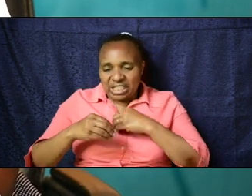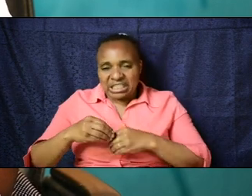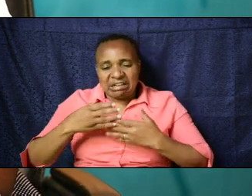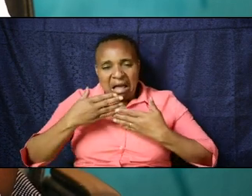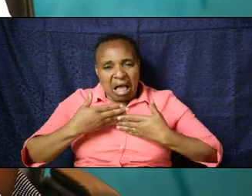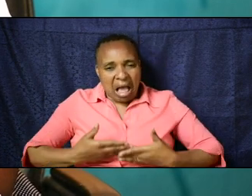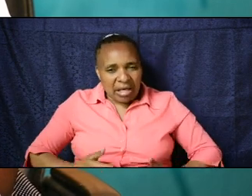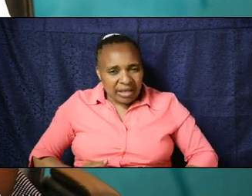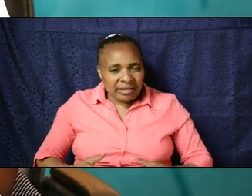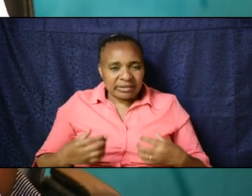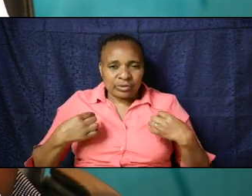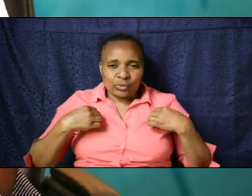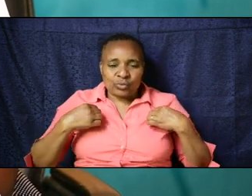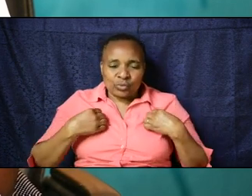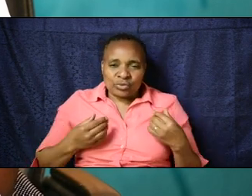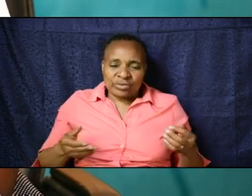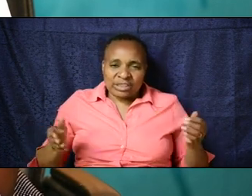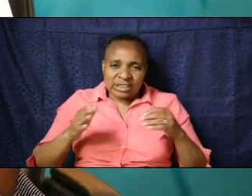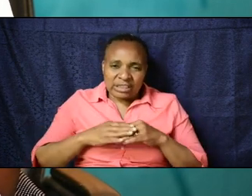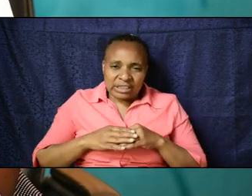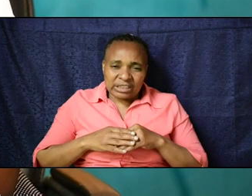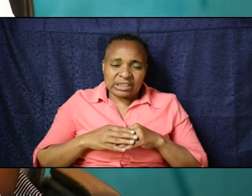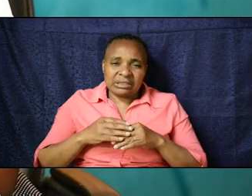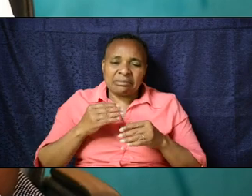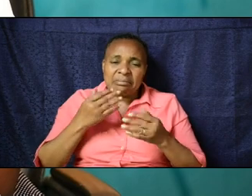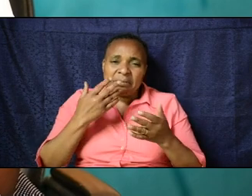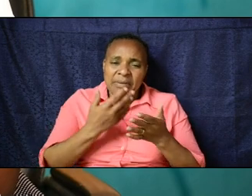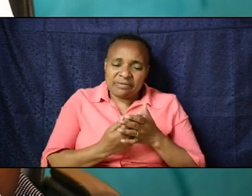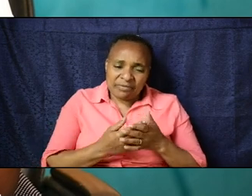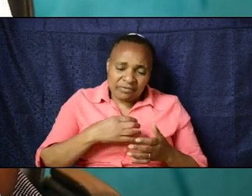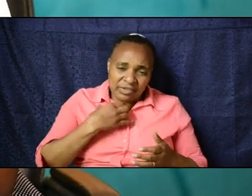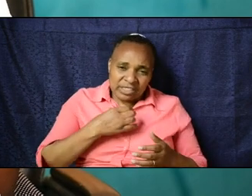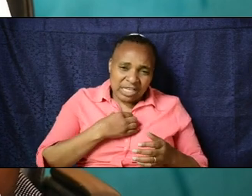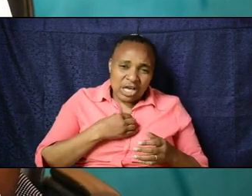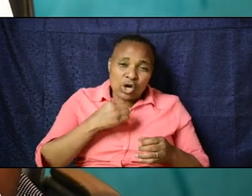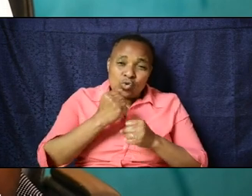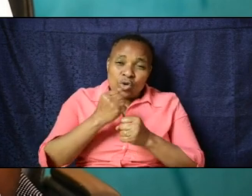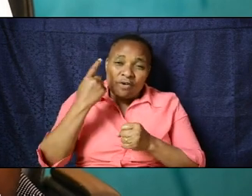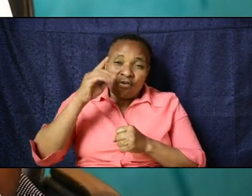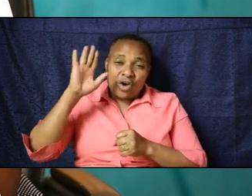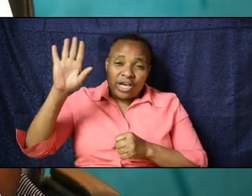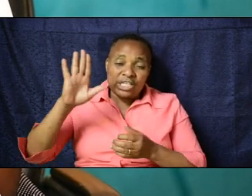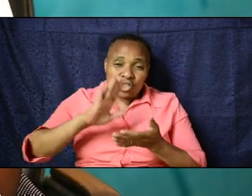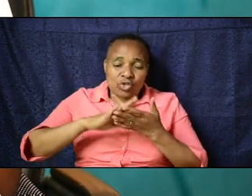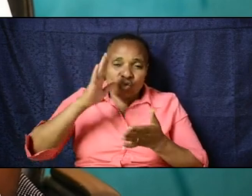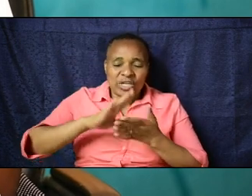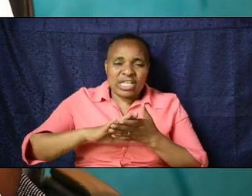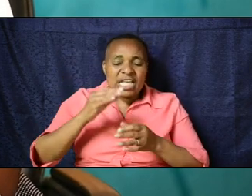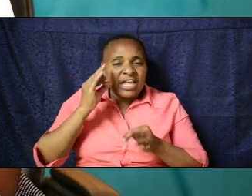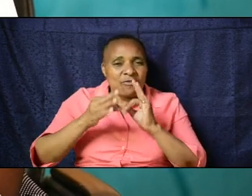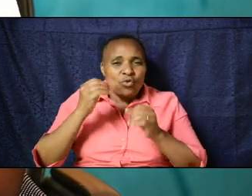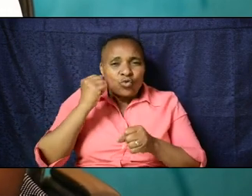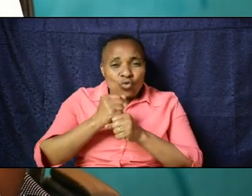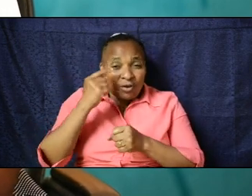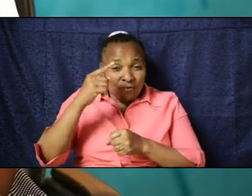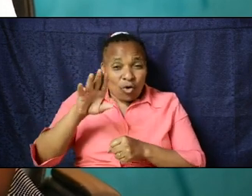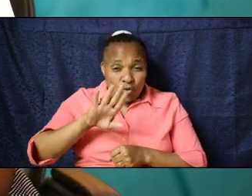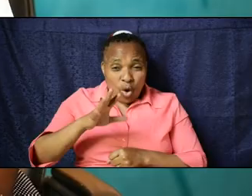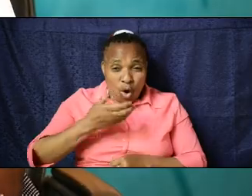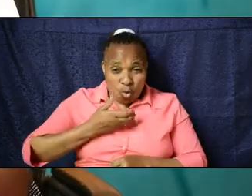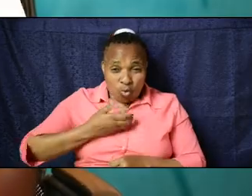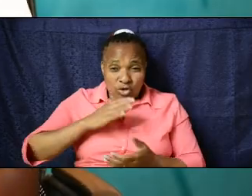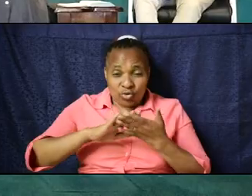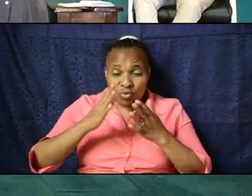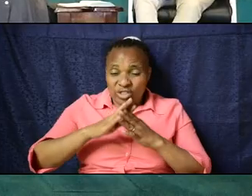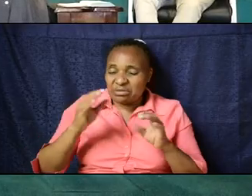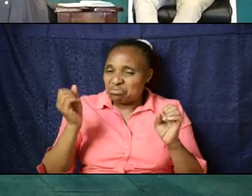the naked, visit those in prison, you're doing it for me. True. So either you're doing it for your glory or his glory. And if you're doing it for your glory, that's not going to count.